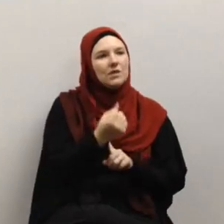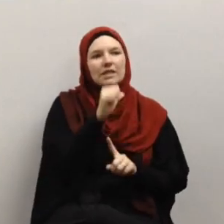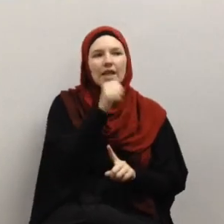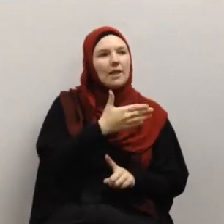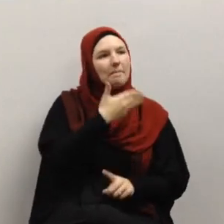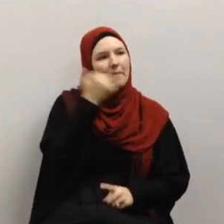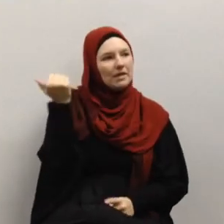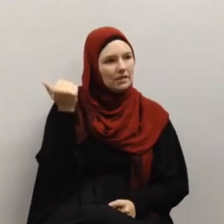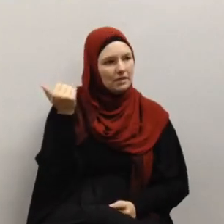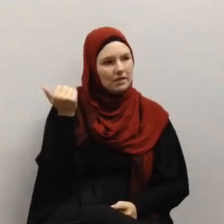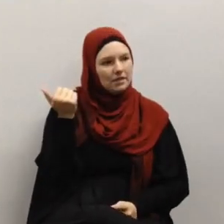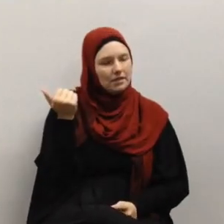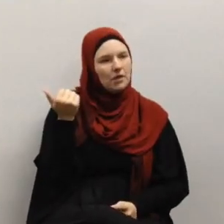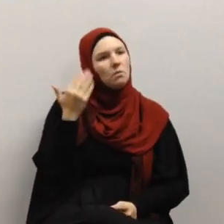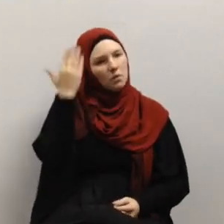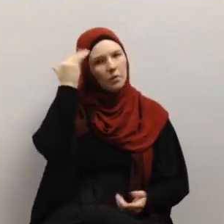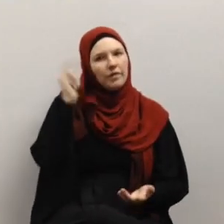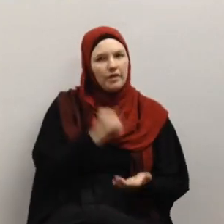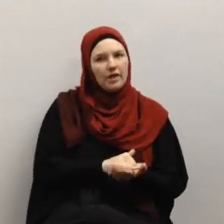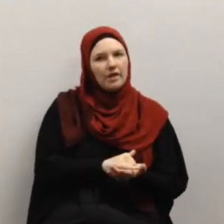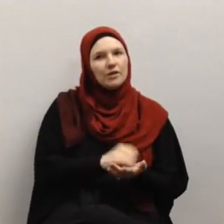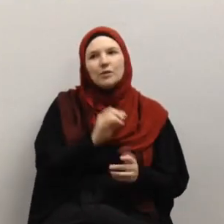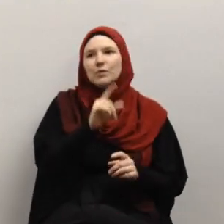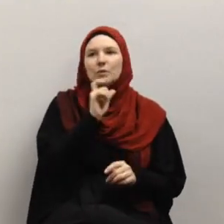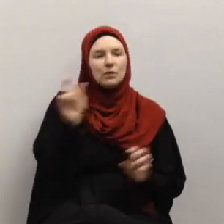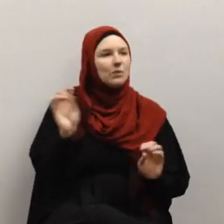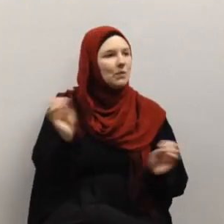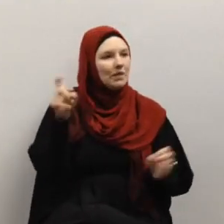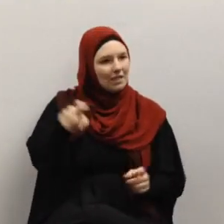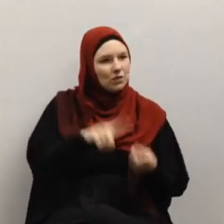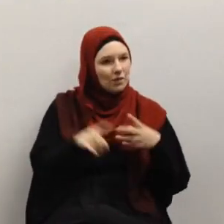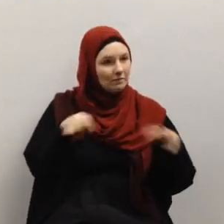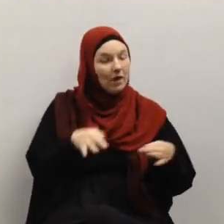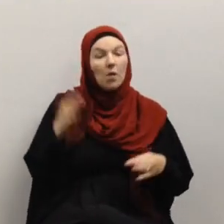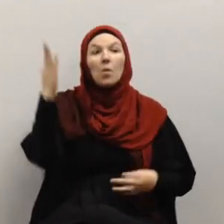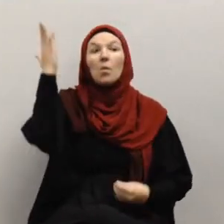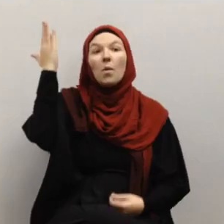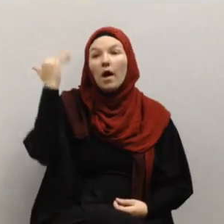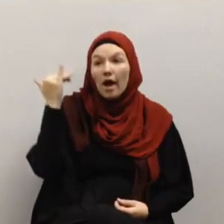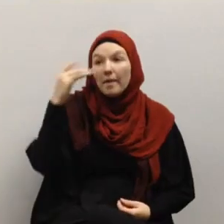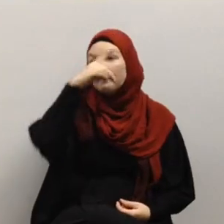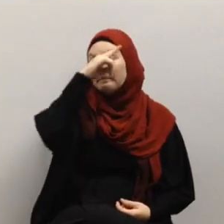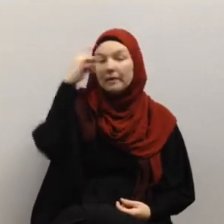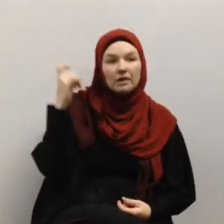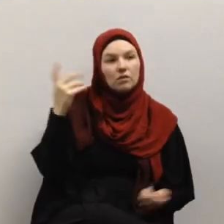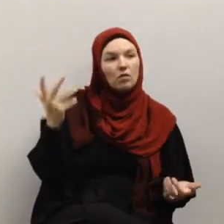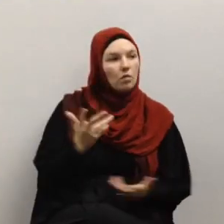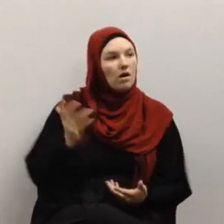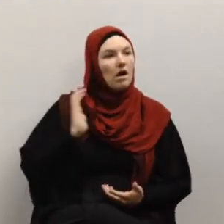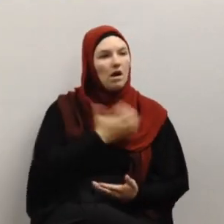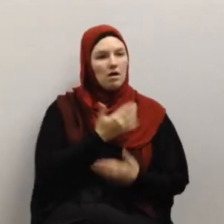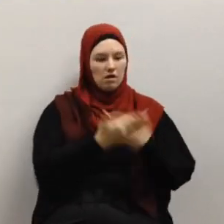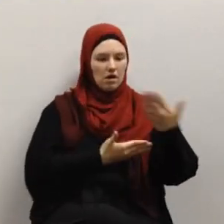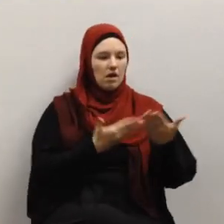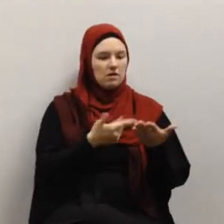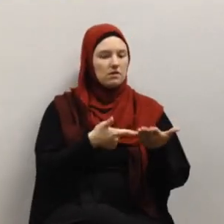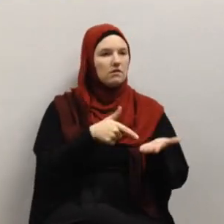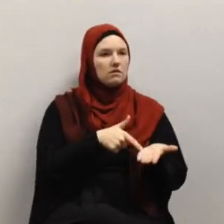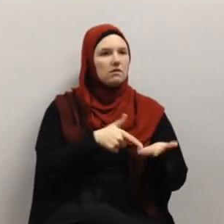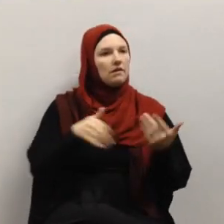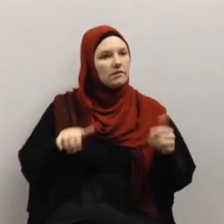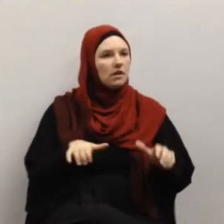state. We know that. There is no need to explain. Why? Because of what our hands have earned.